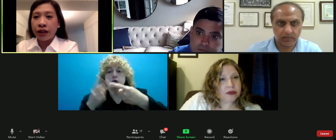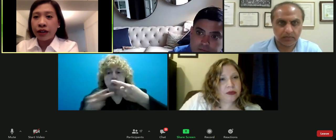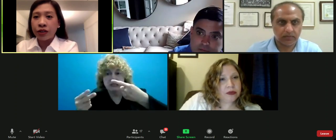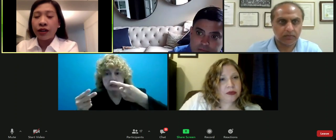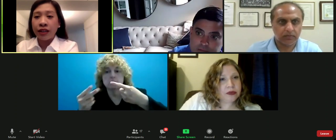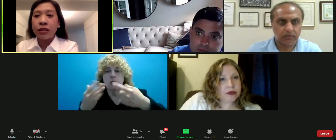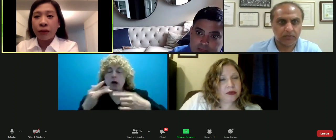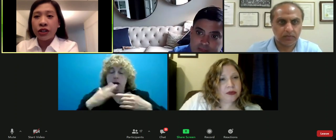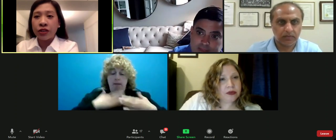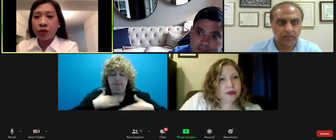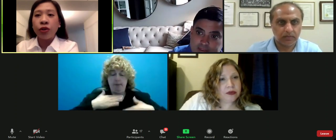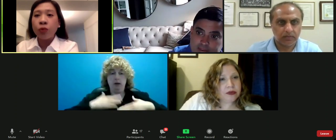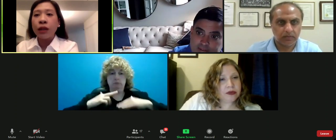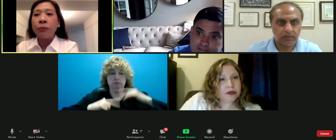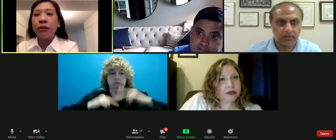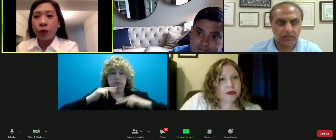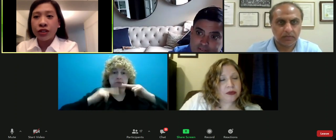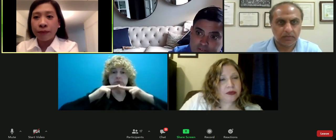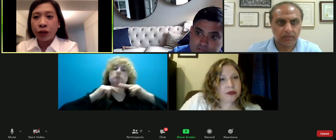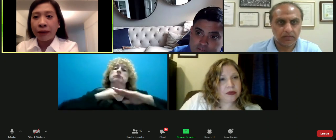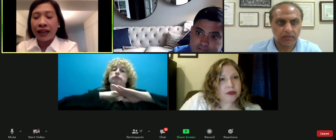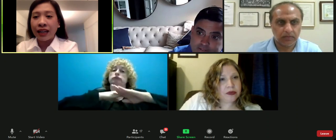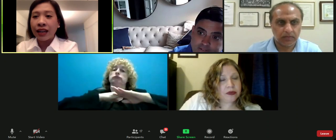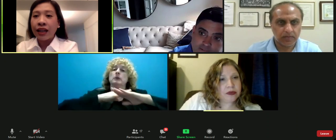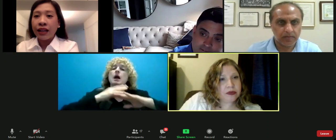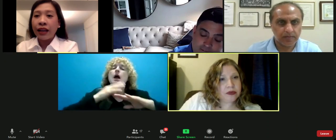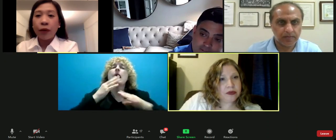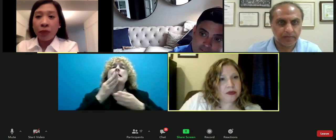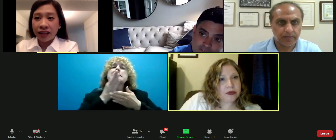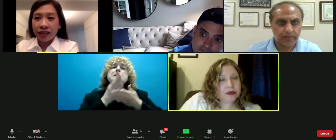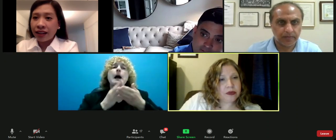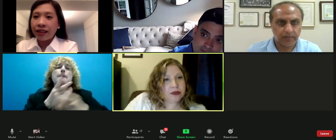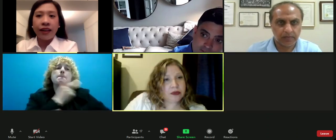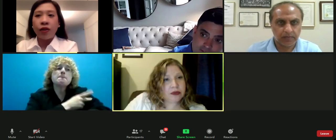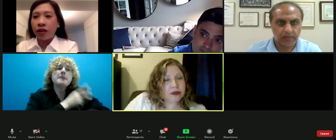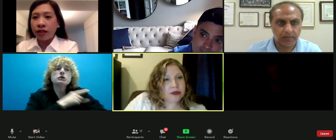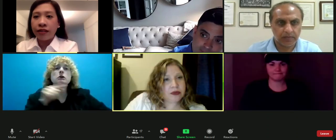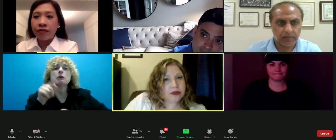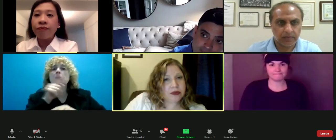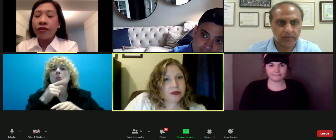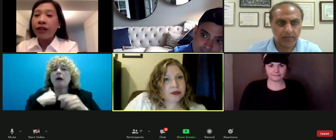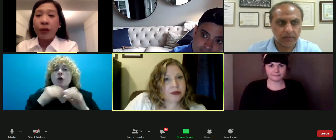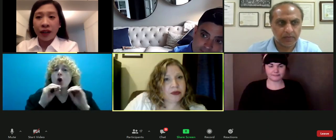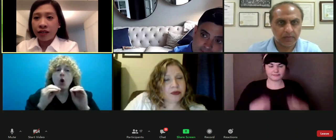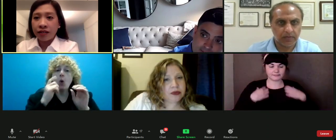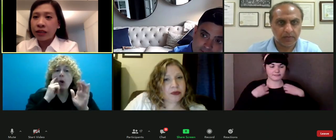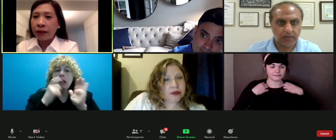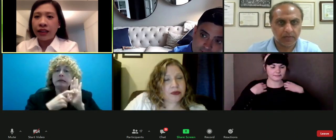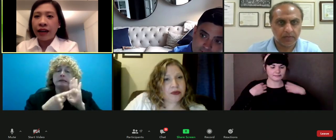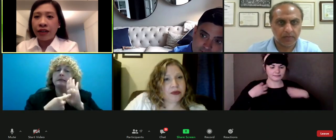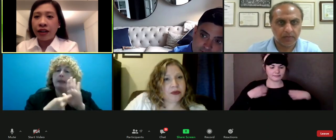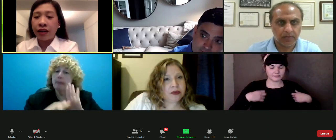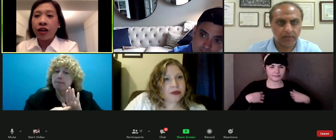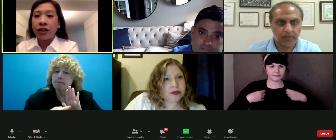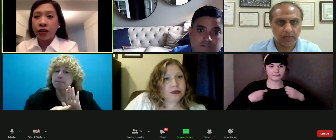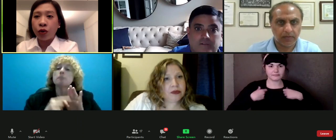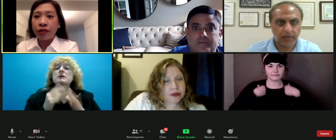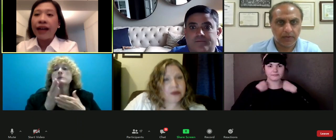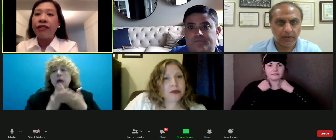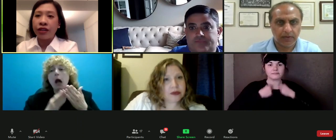experience where these patients, although some of them were symptomatic, they were mild and they all did fairly well despite having